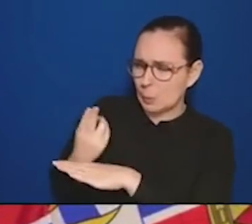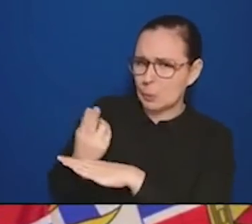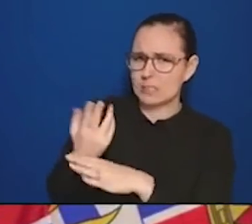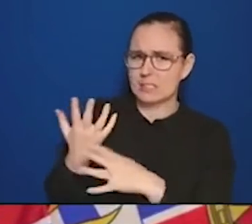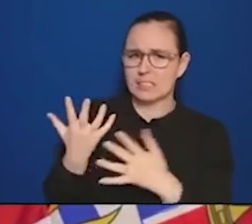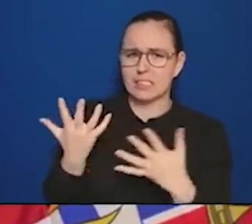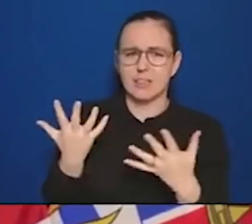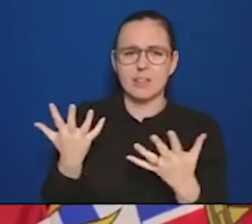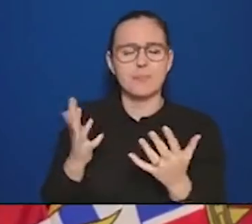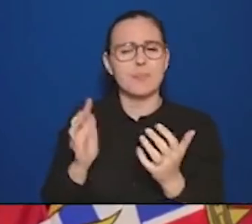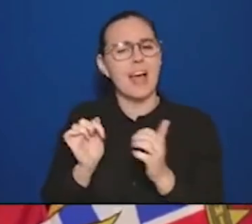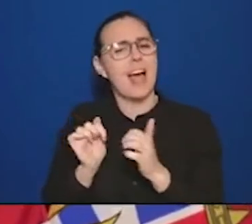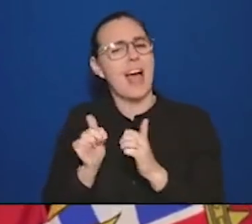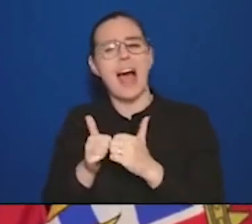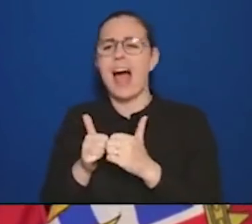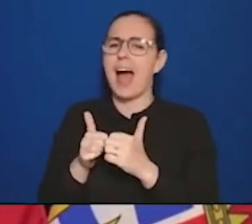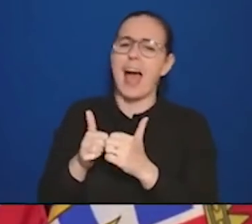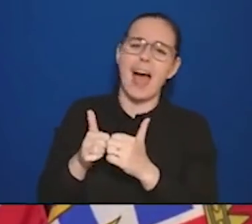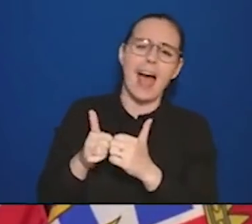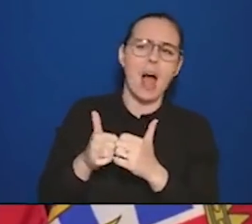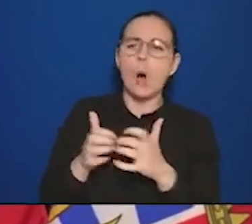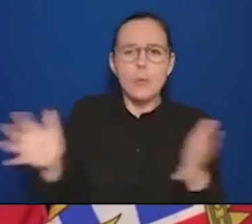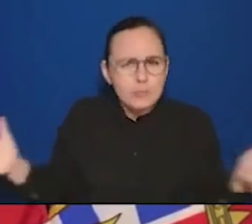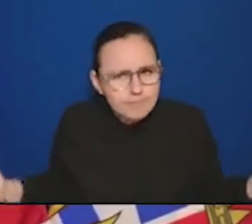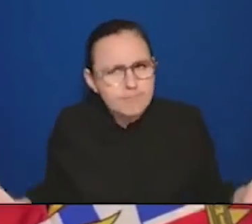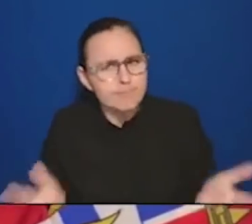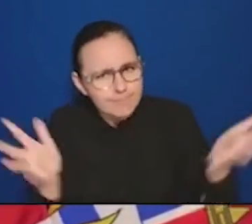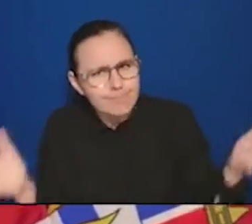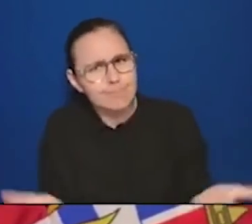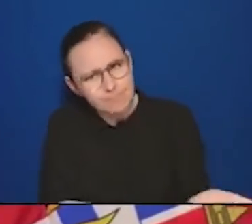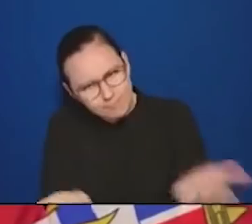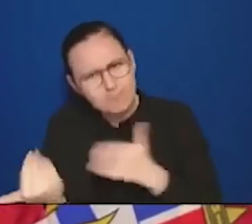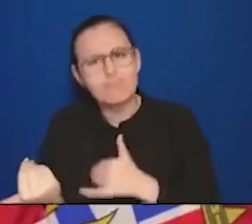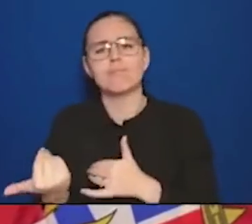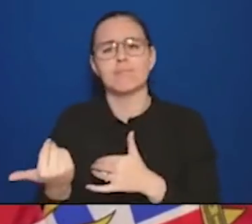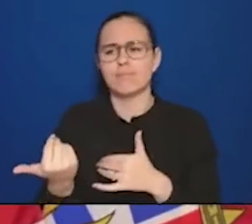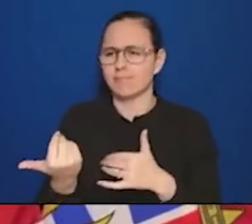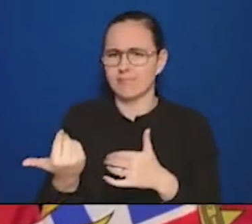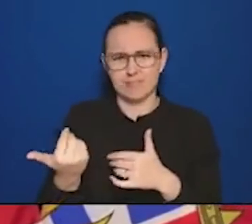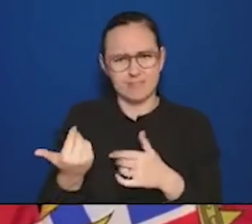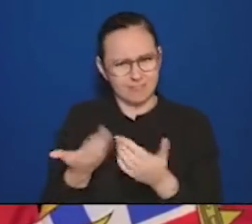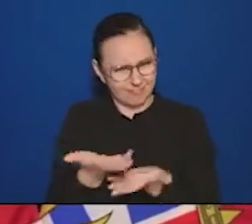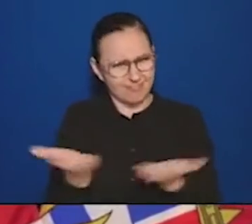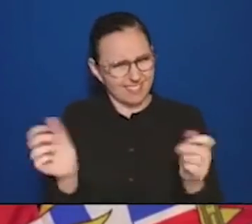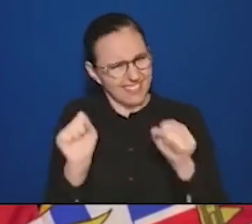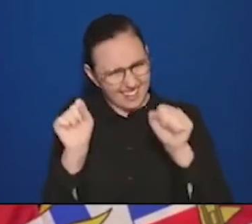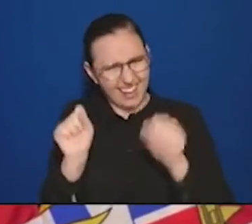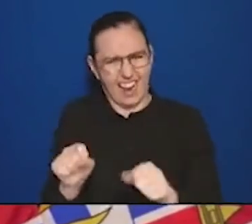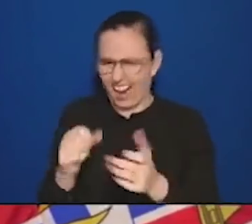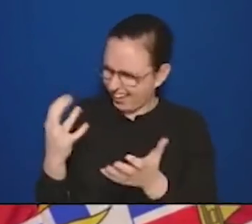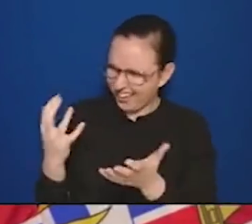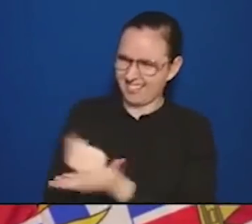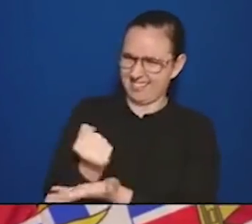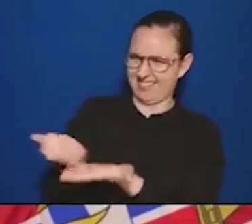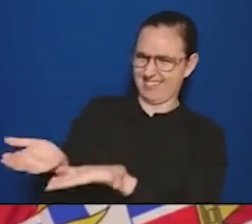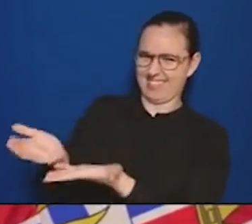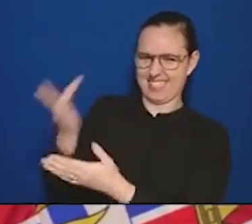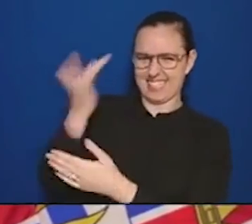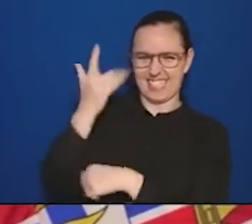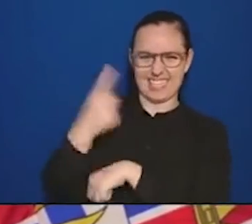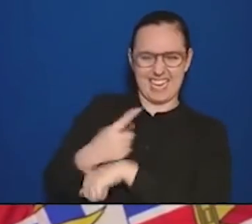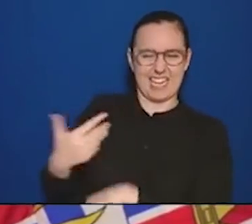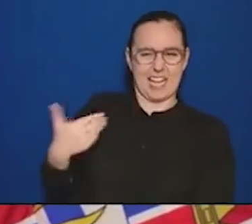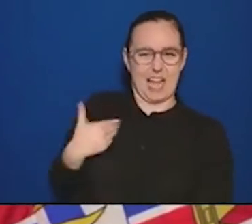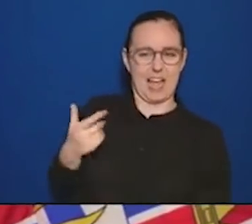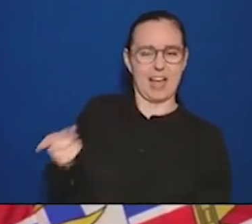enforcement or other mechanism would you have to make sure that workers feel able to take full advantage of these sick days should they need them? Yeah,